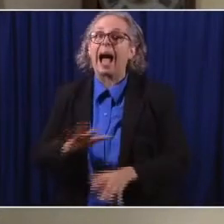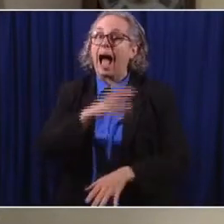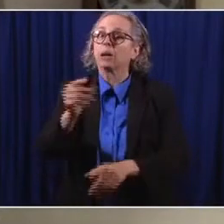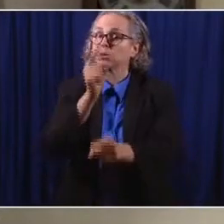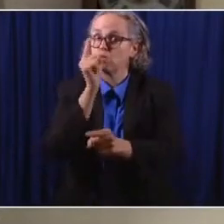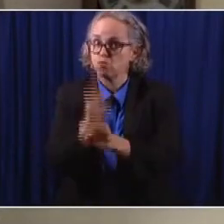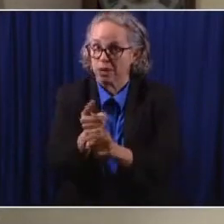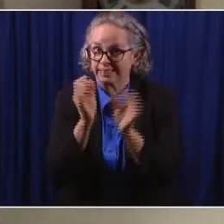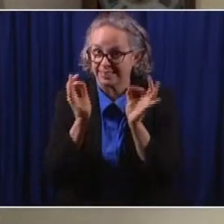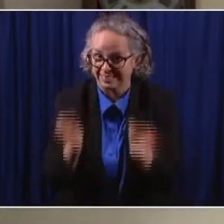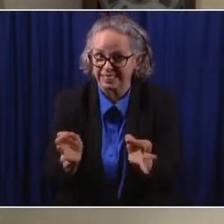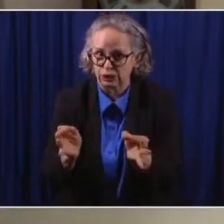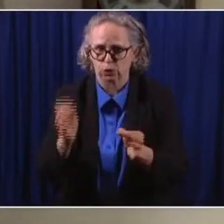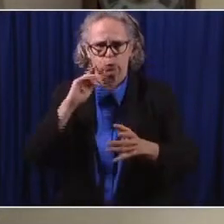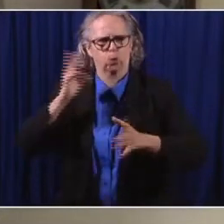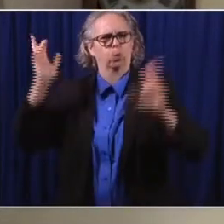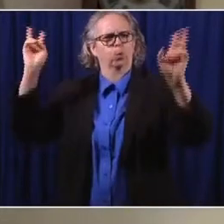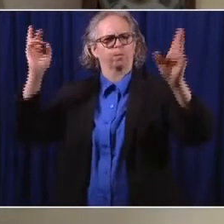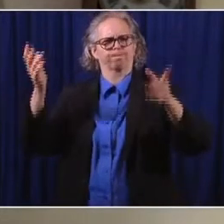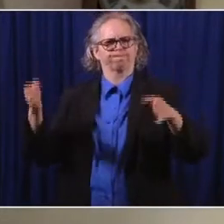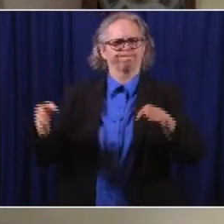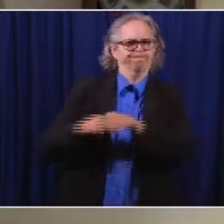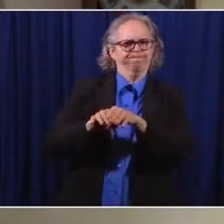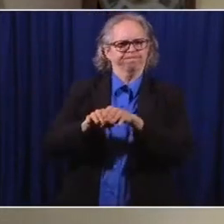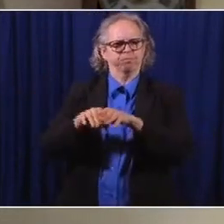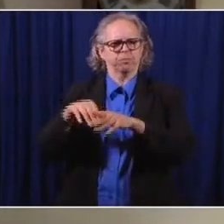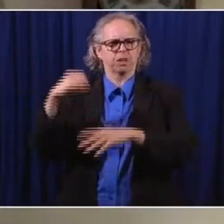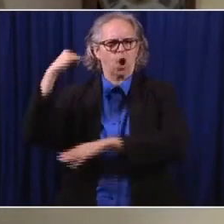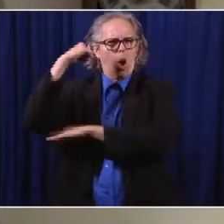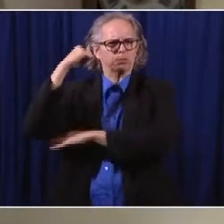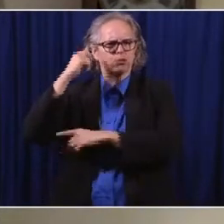It's hard to believe that we've been at this now for 6 months.